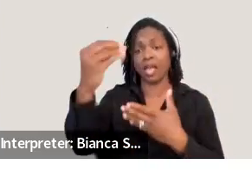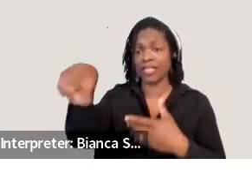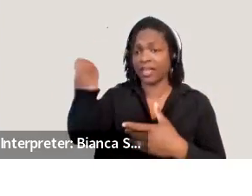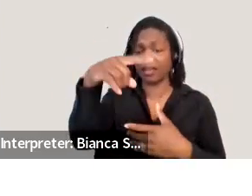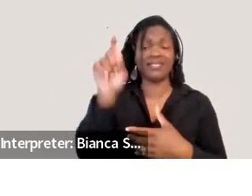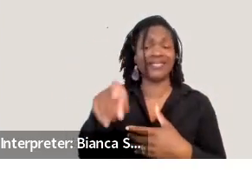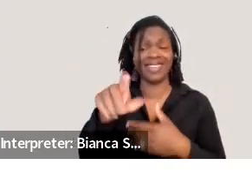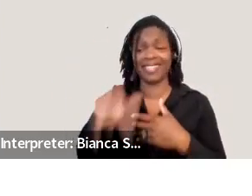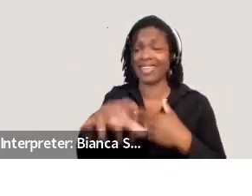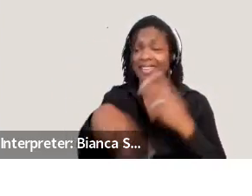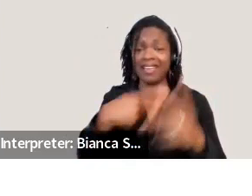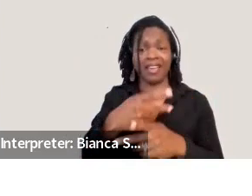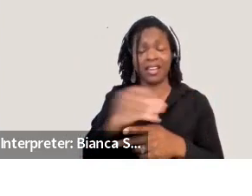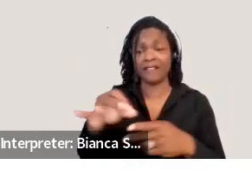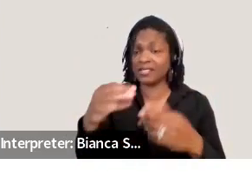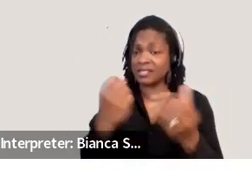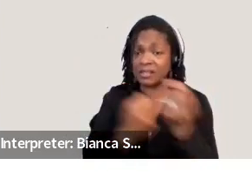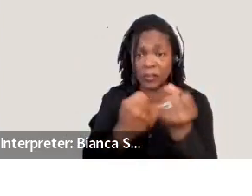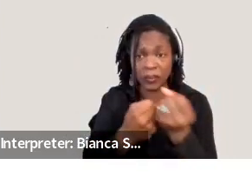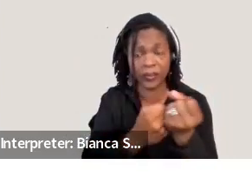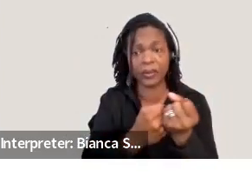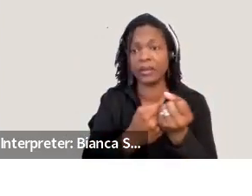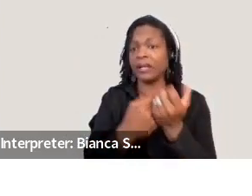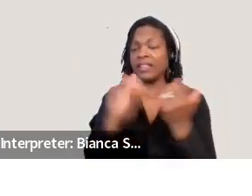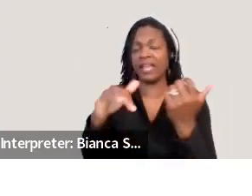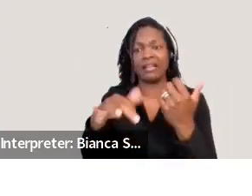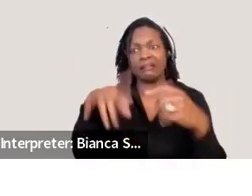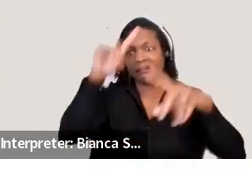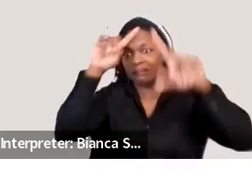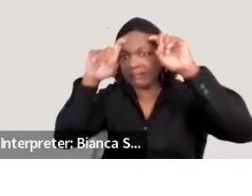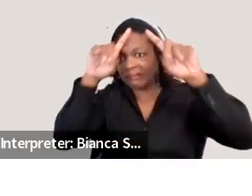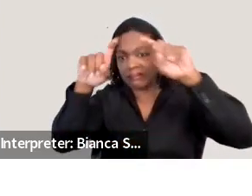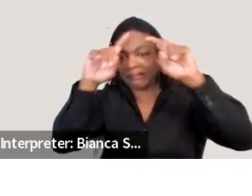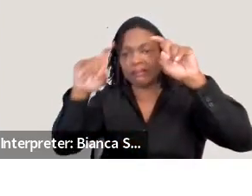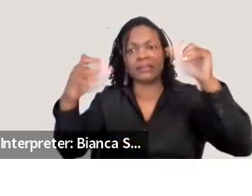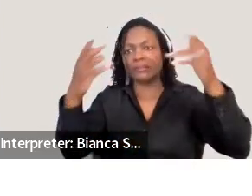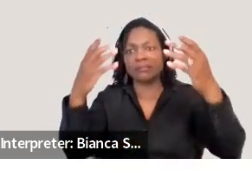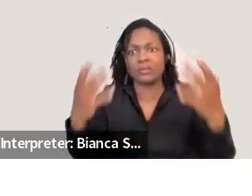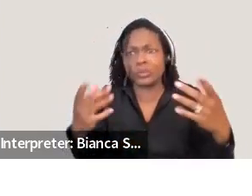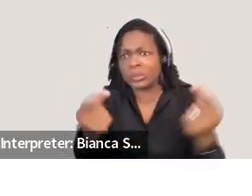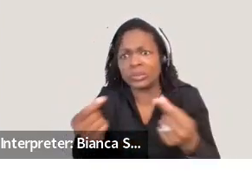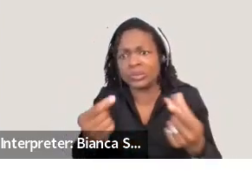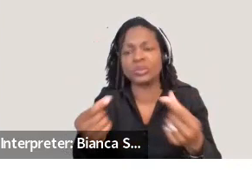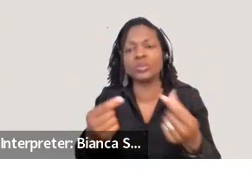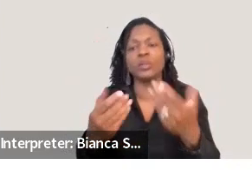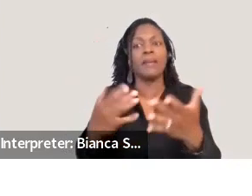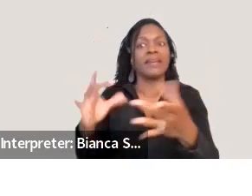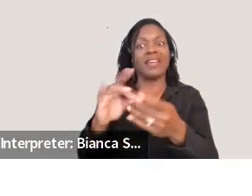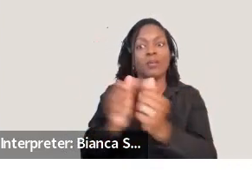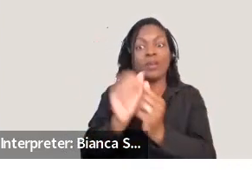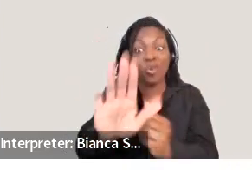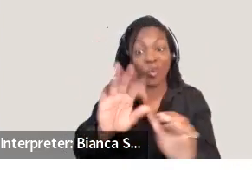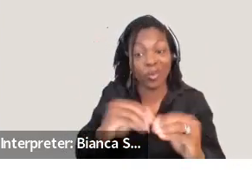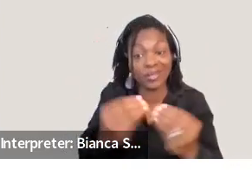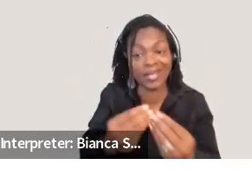support, who don't know where to find it, or maybe they've connected with one of your organizations and you're helping them with